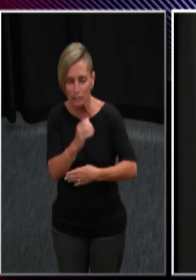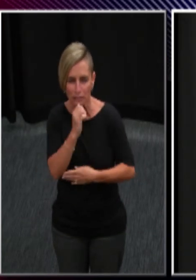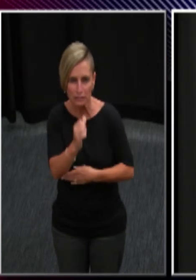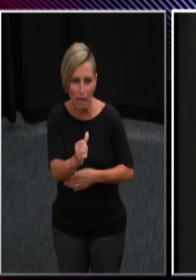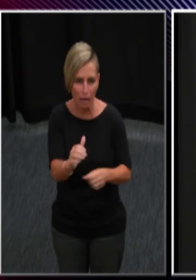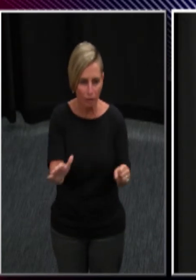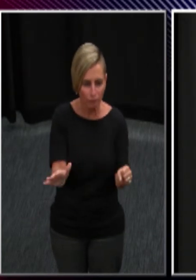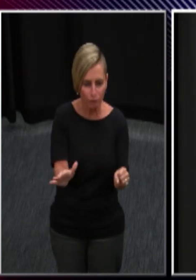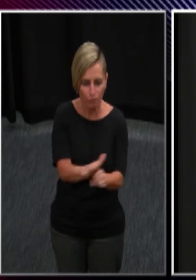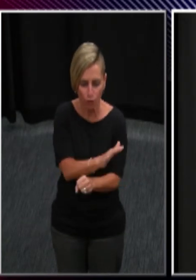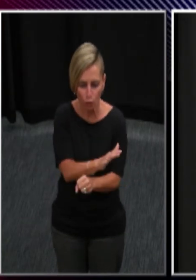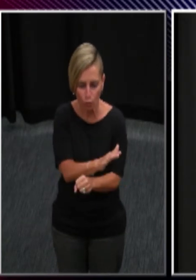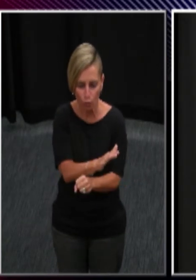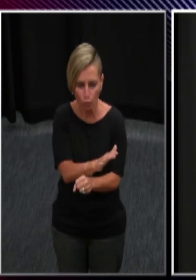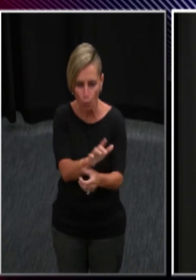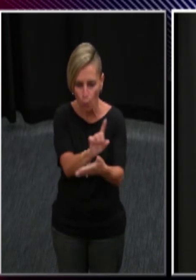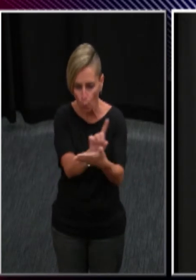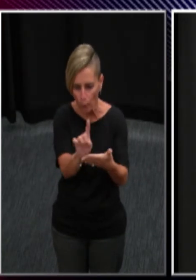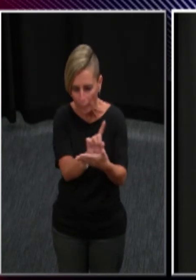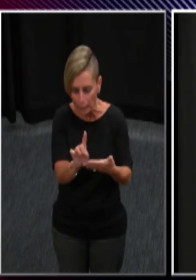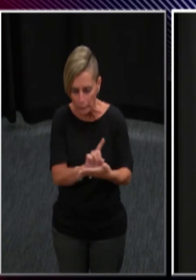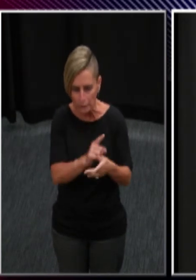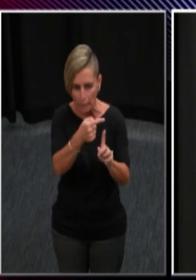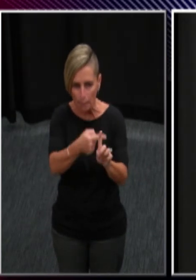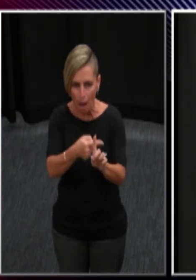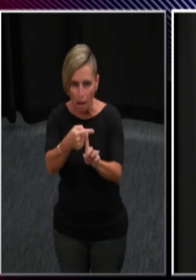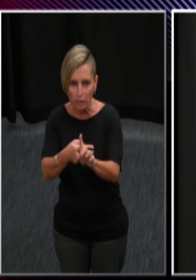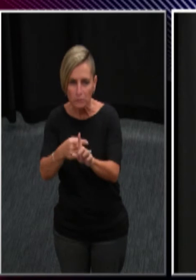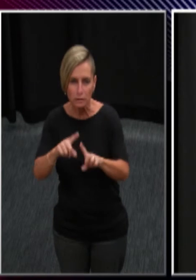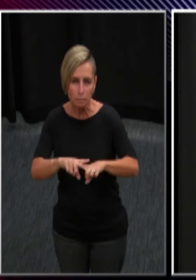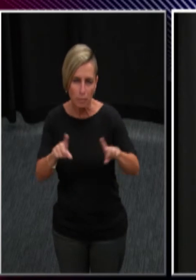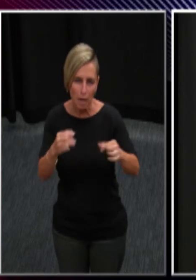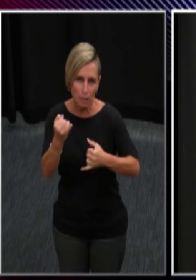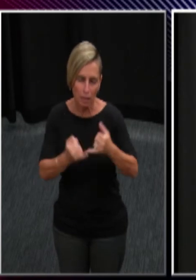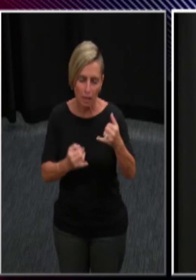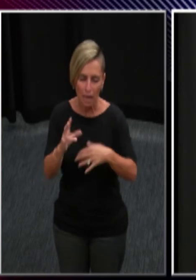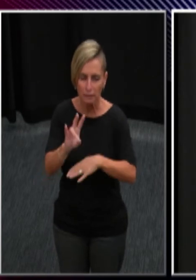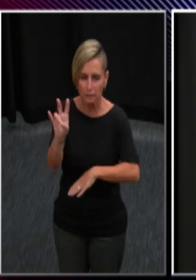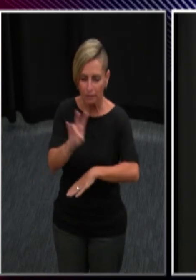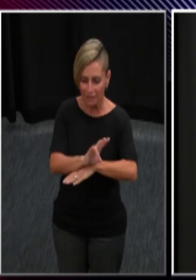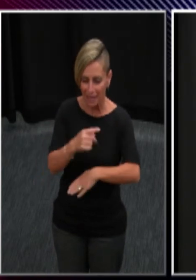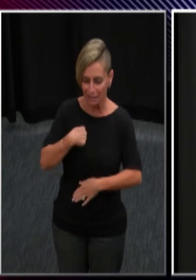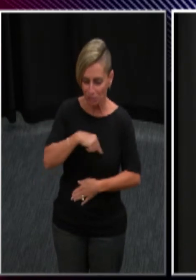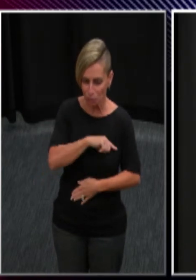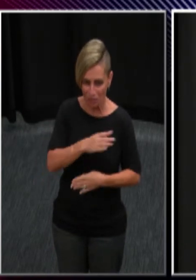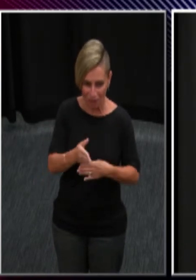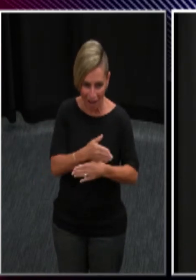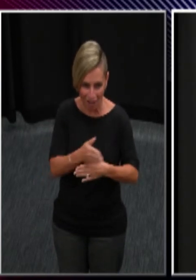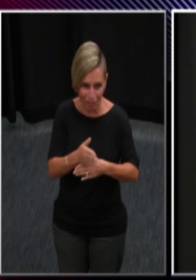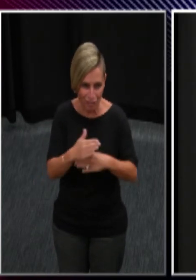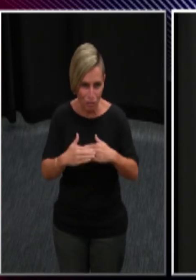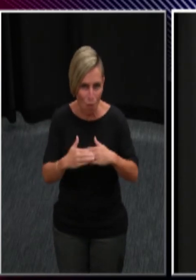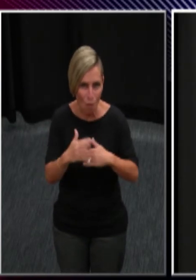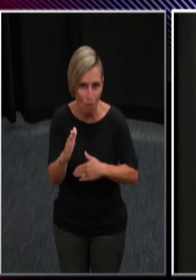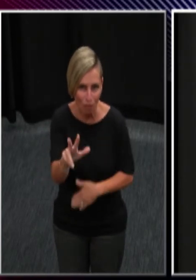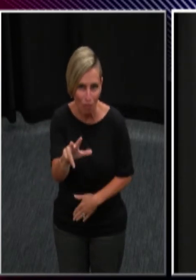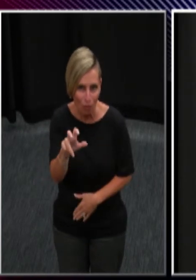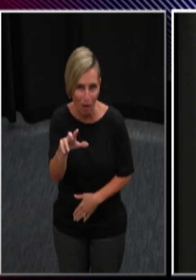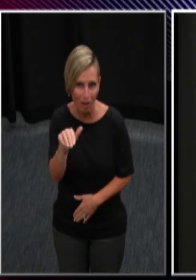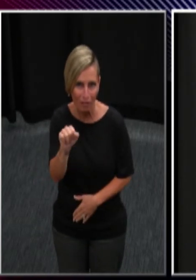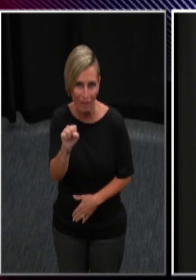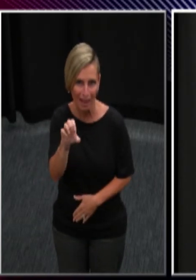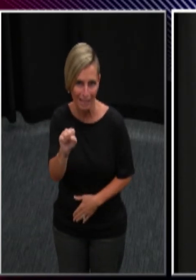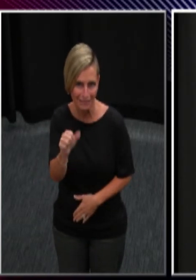trend over weeks and months, but however, over the last 7 days, we've averaged over 300 cases a day. That's